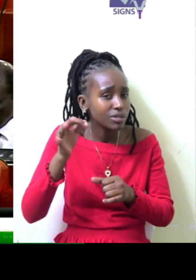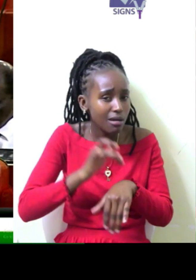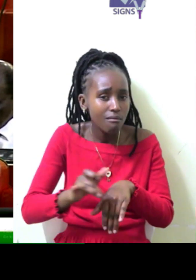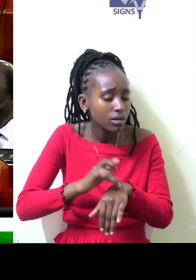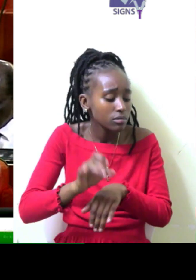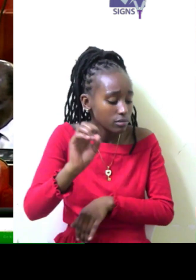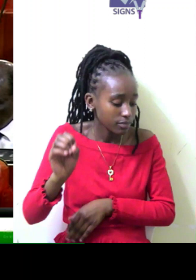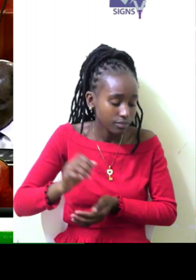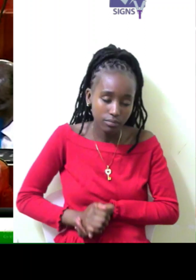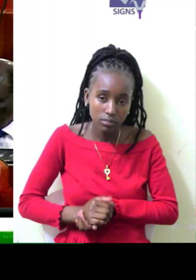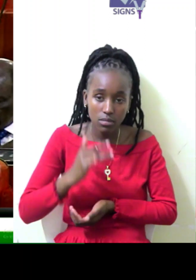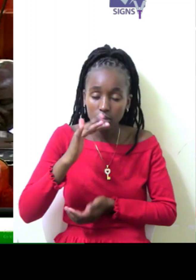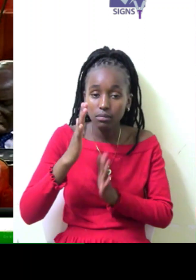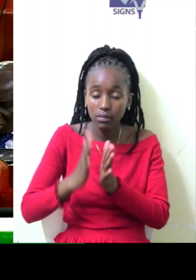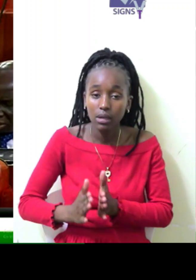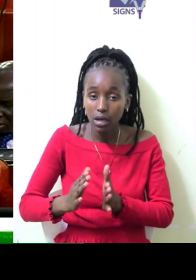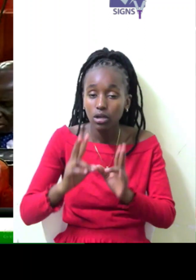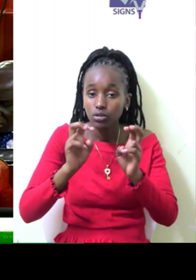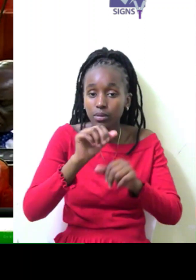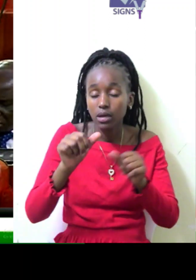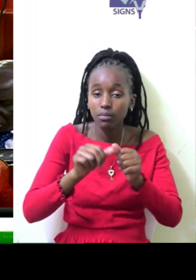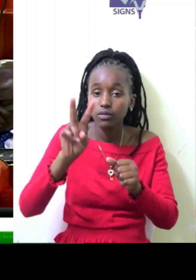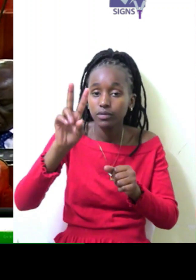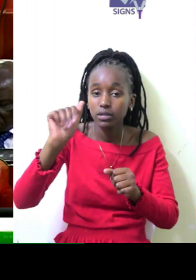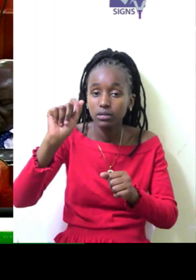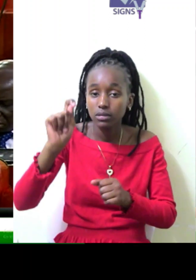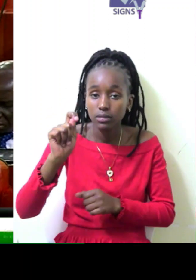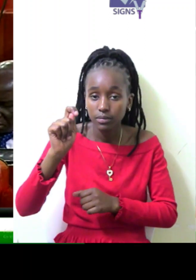Speaker, the issue of VAT on fuel has been spoken to.